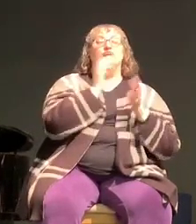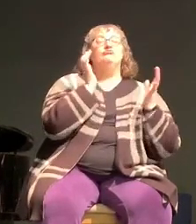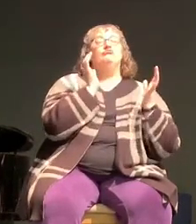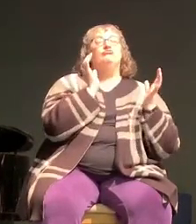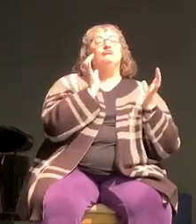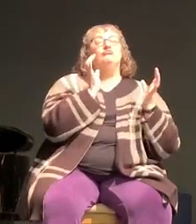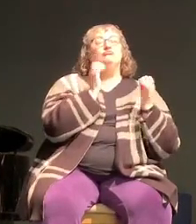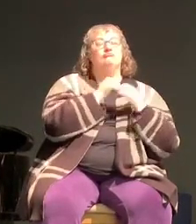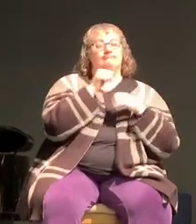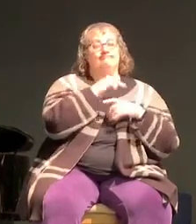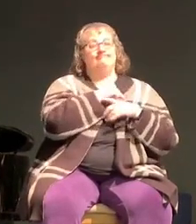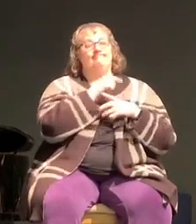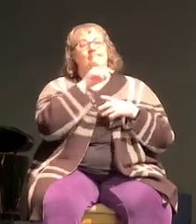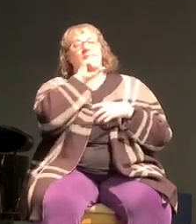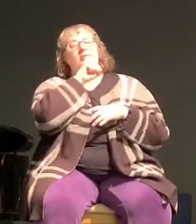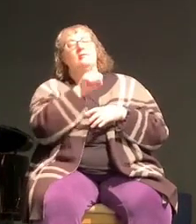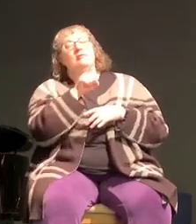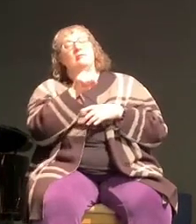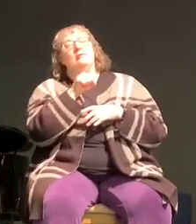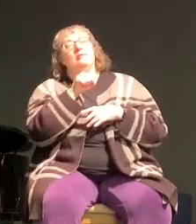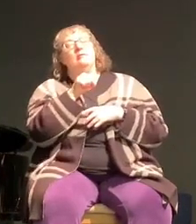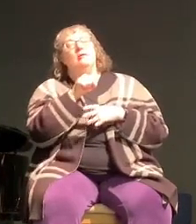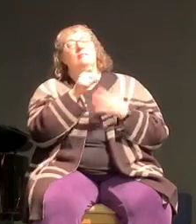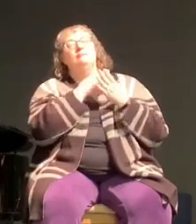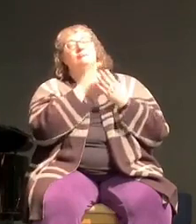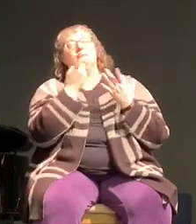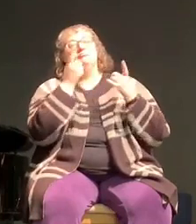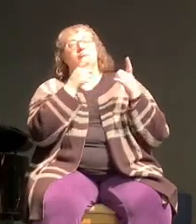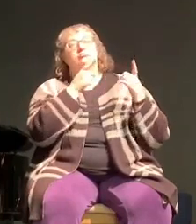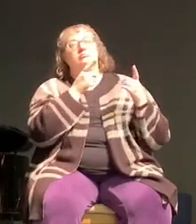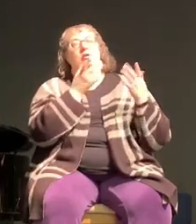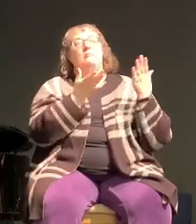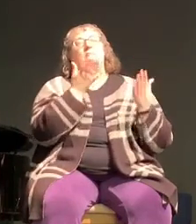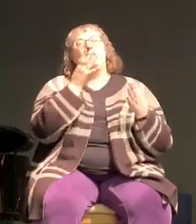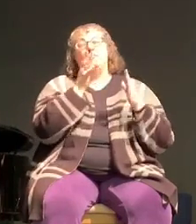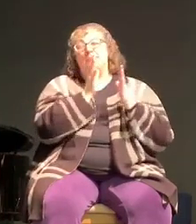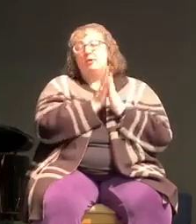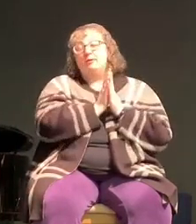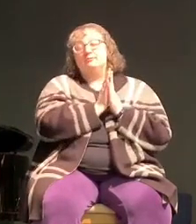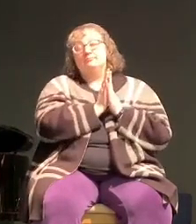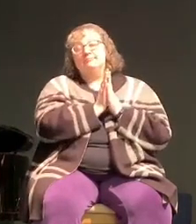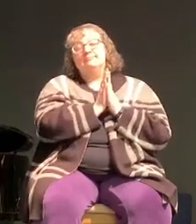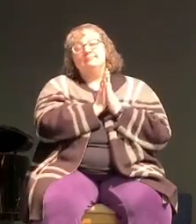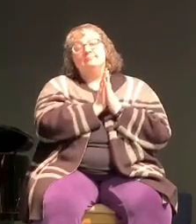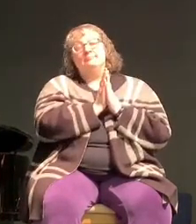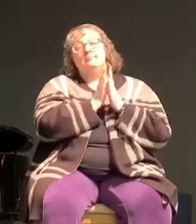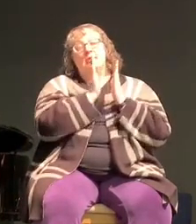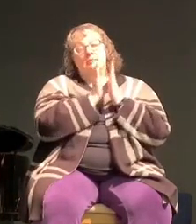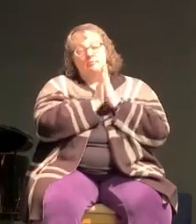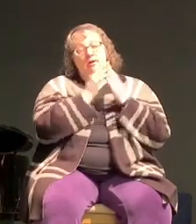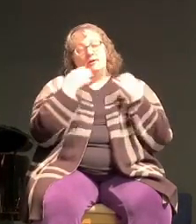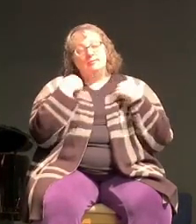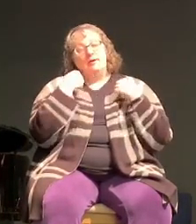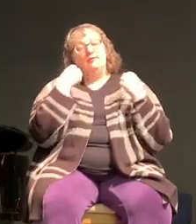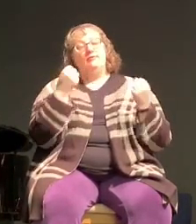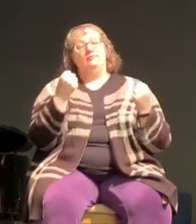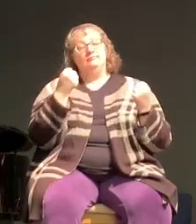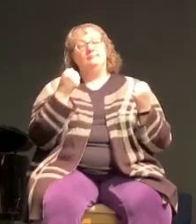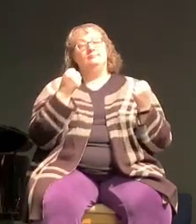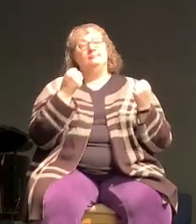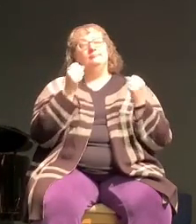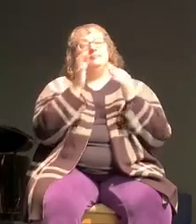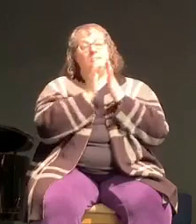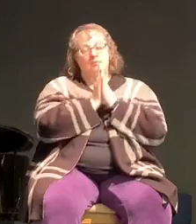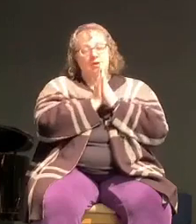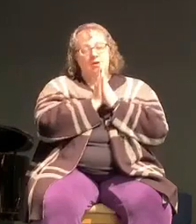We'd love to talk to you about what's going on. Or maybe you just need some prayer. Prayer is powerful. Prayer